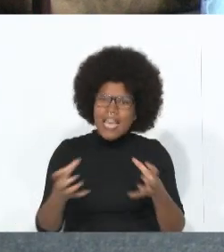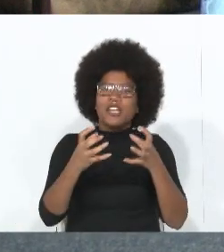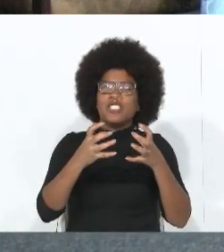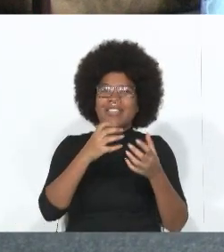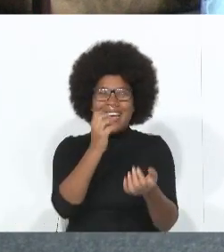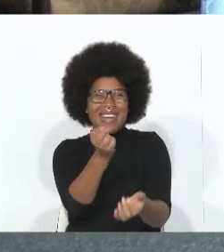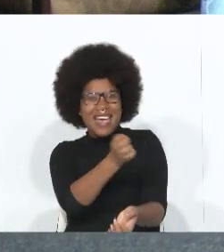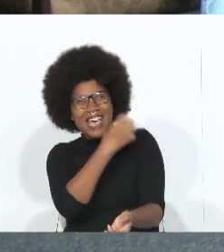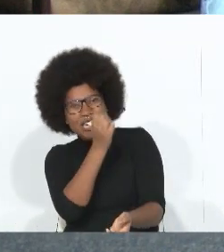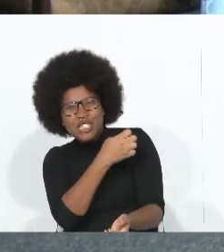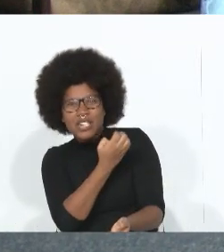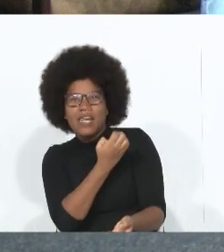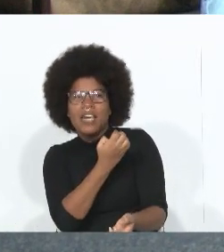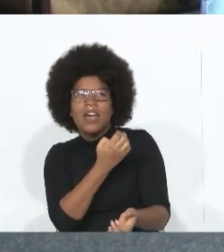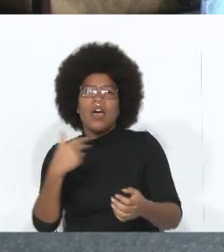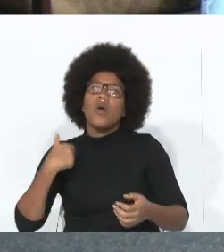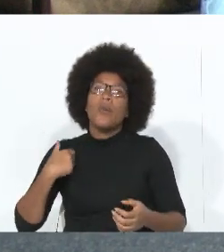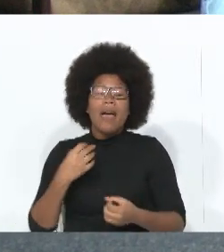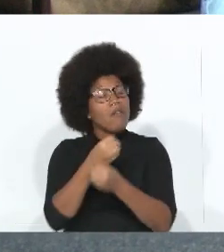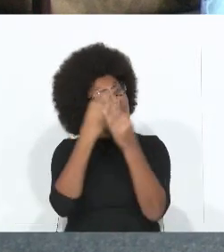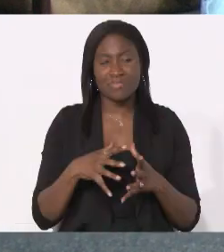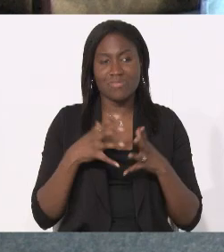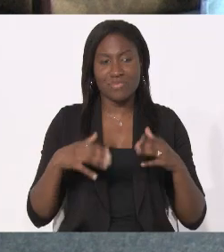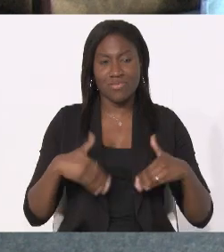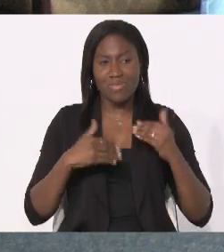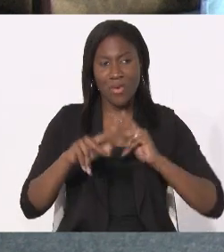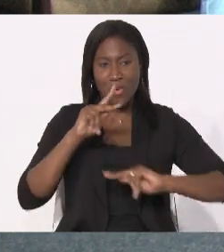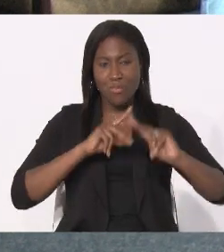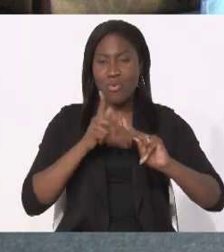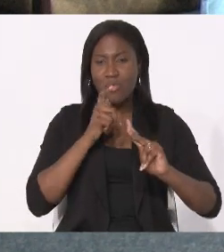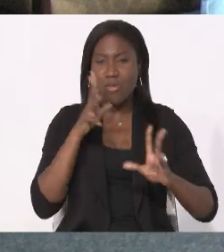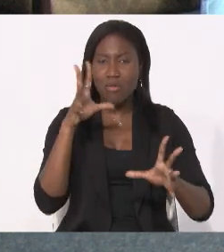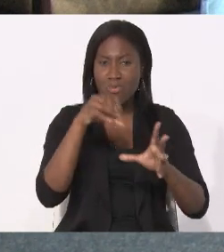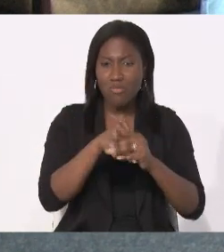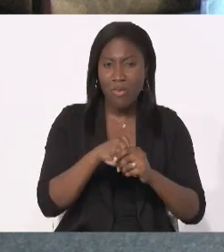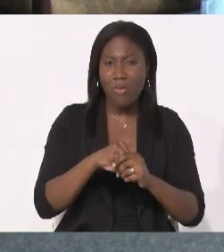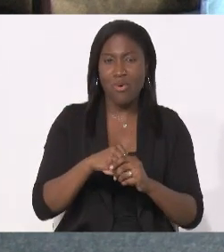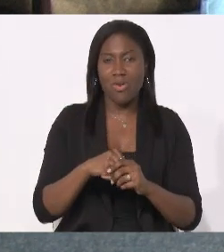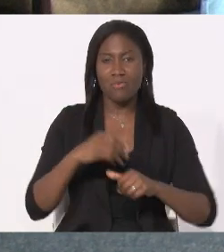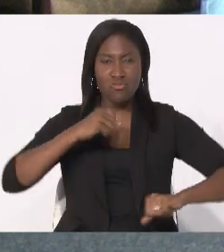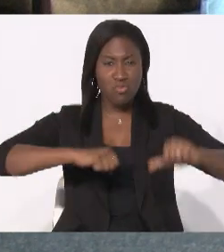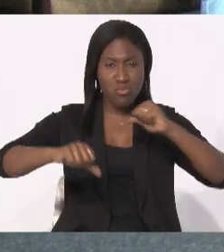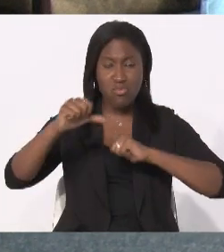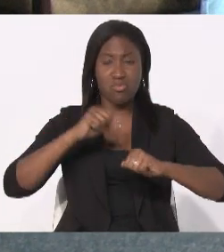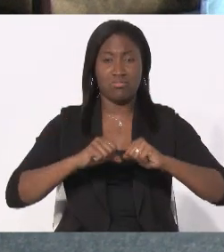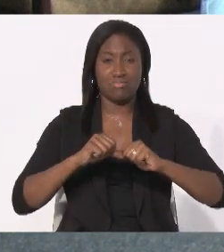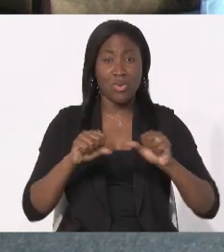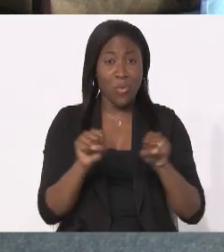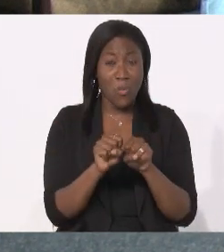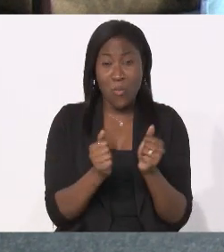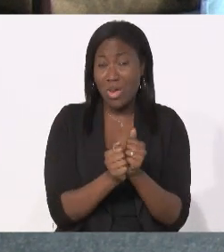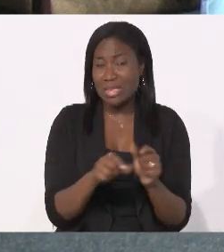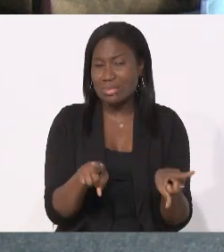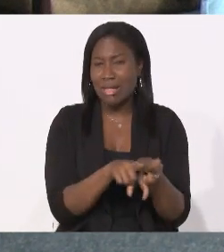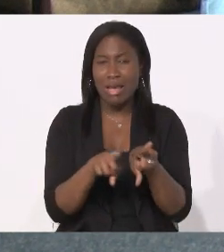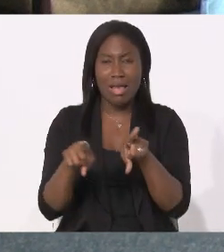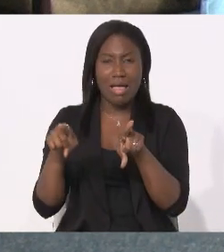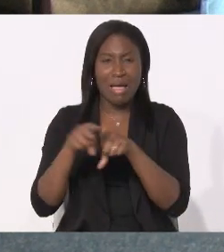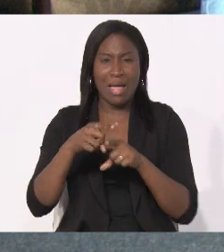also equally have quite a number of young persons involved in the theater landscape as well, with the same energy.